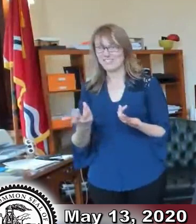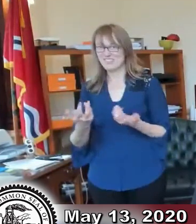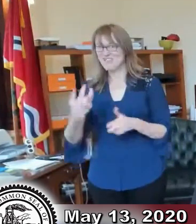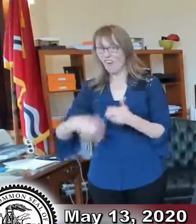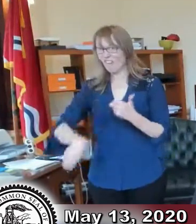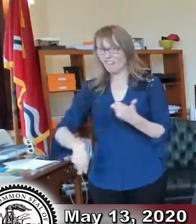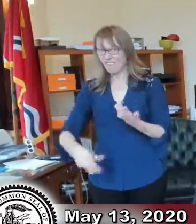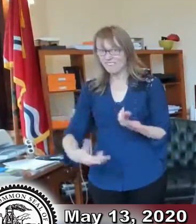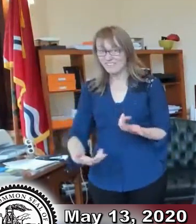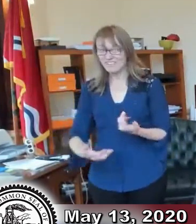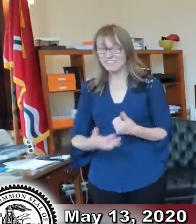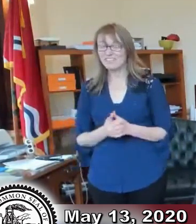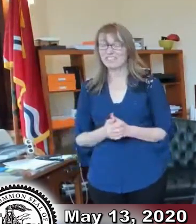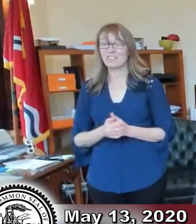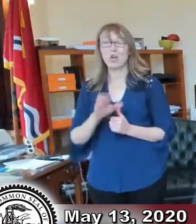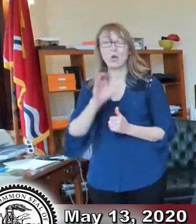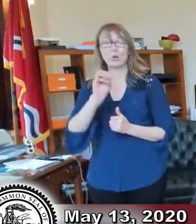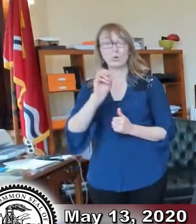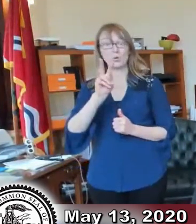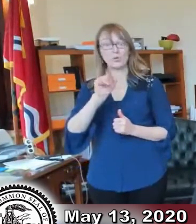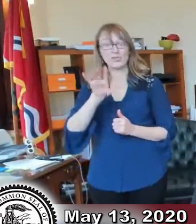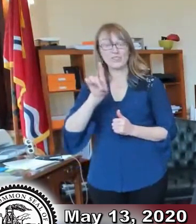dangerous, and we are trying to